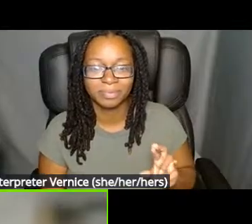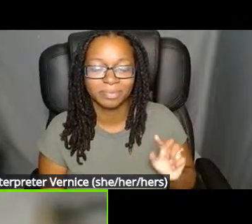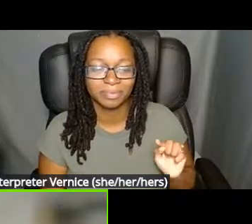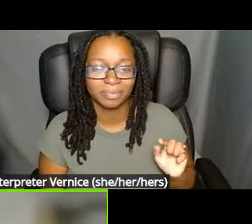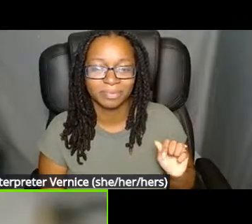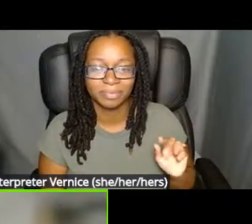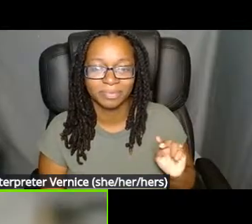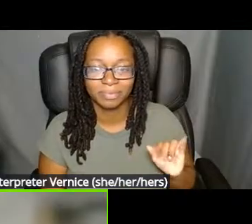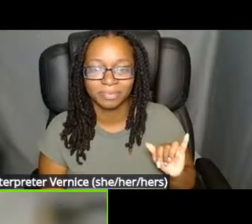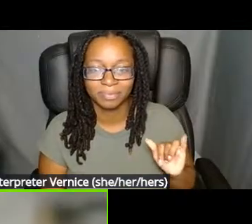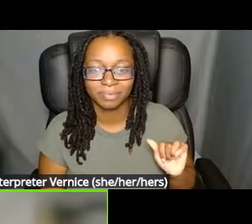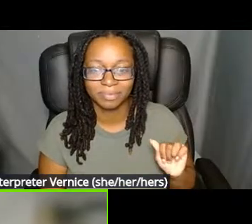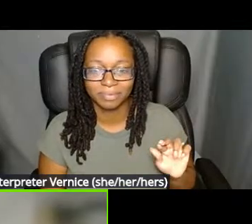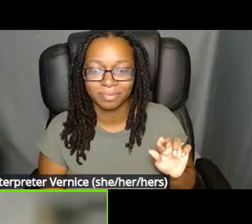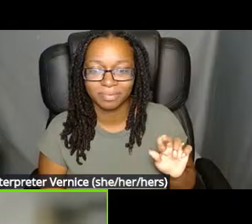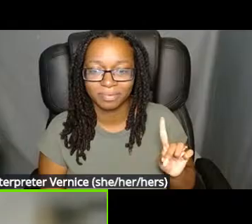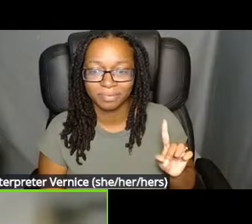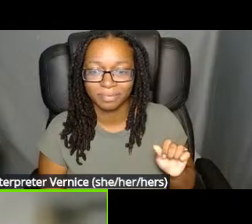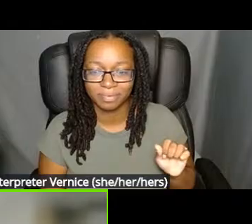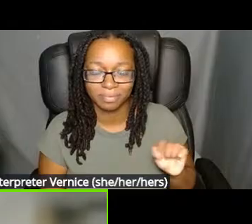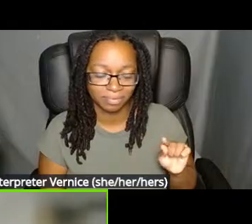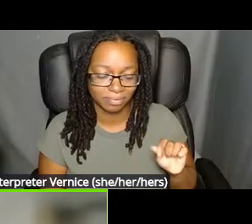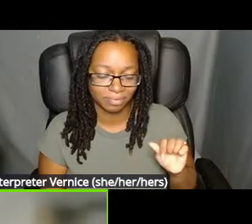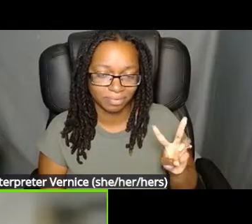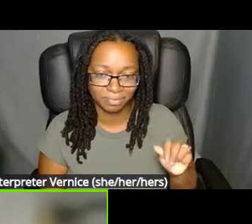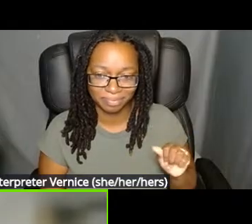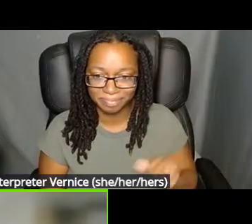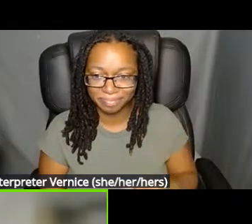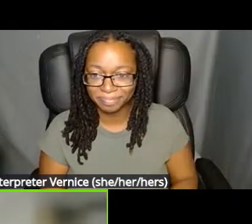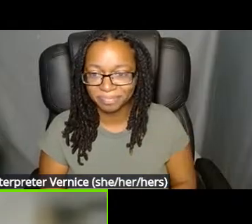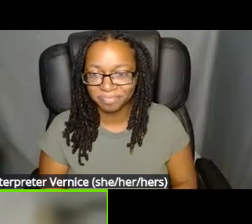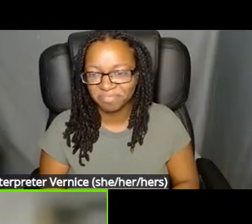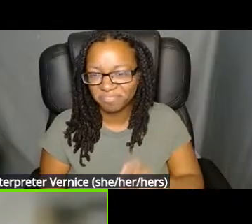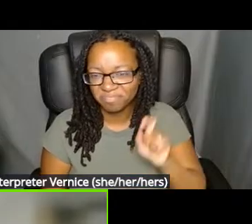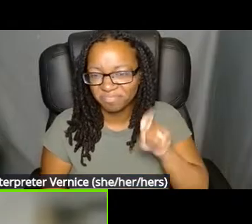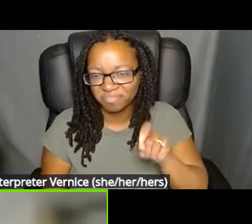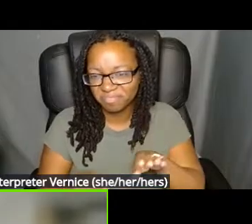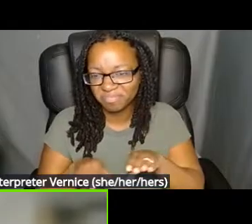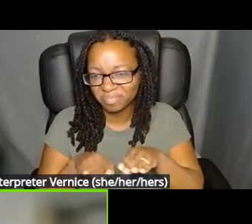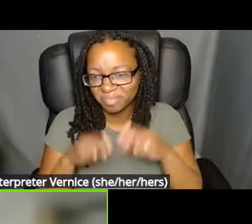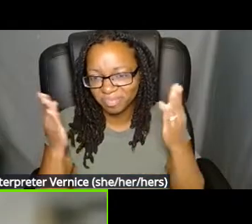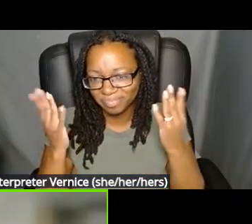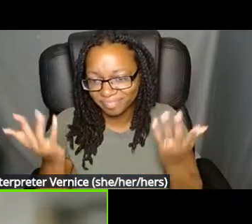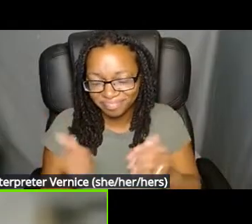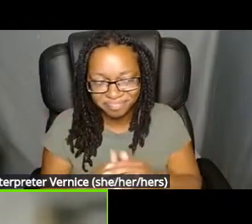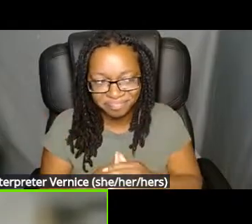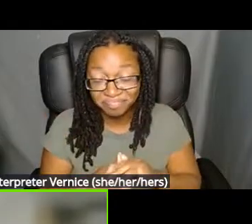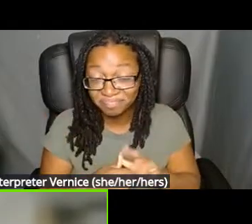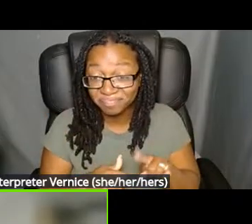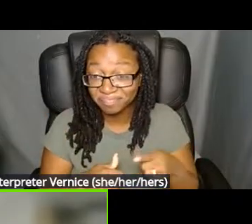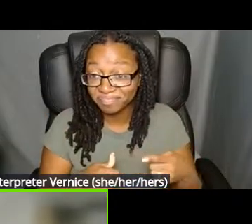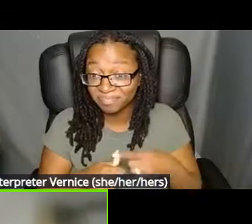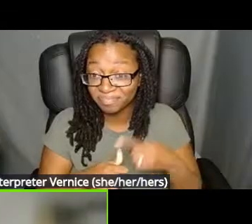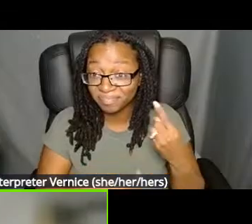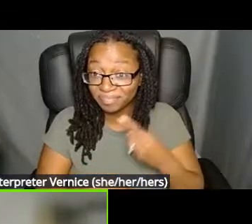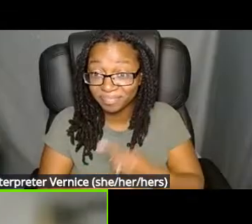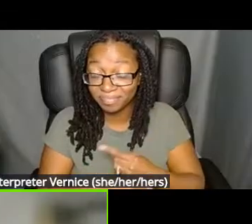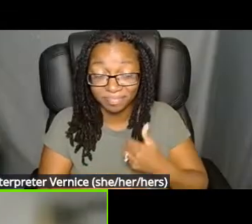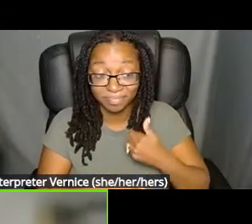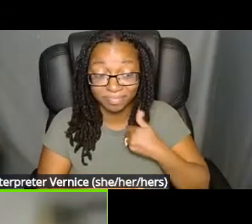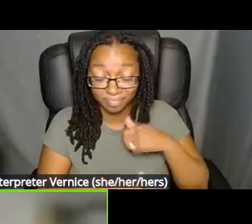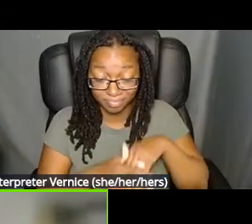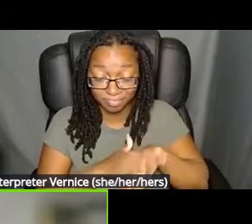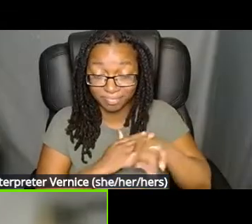like being open. So from the day one of being in PhD, like